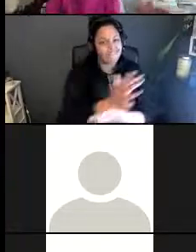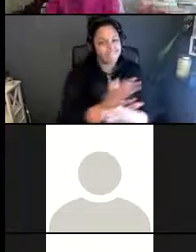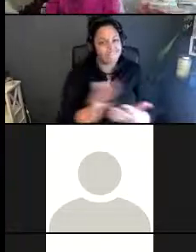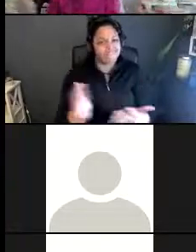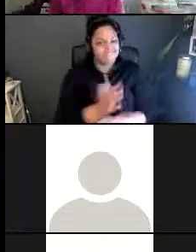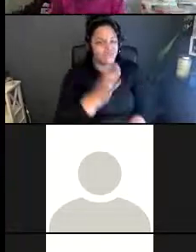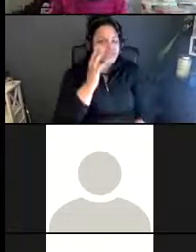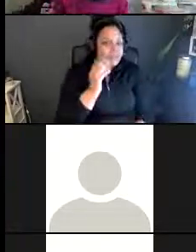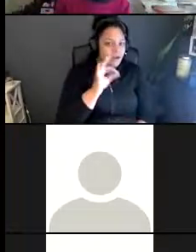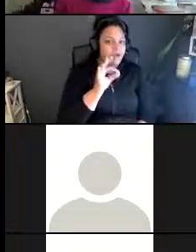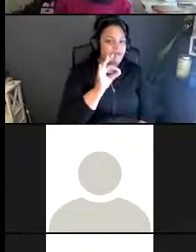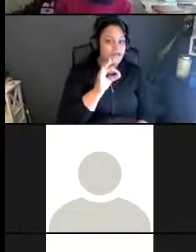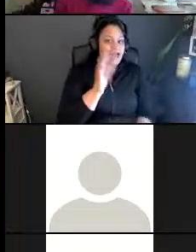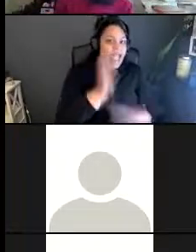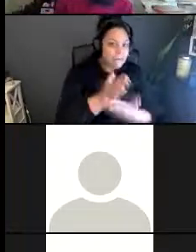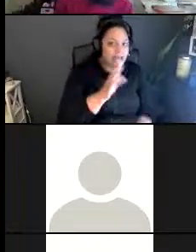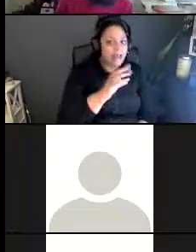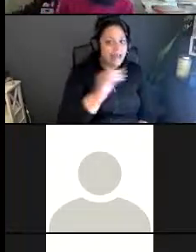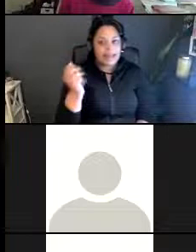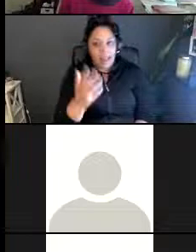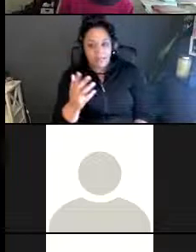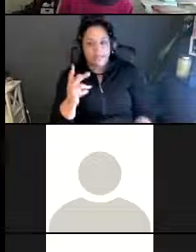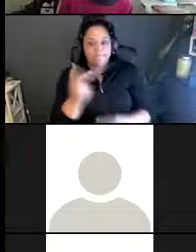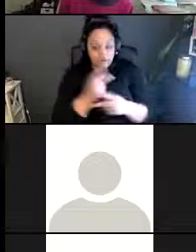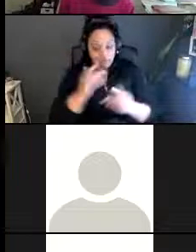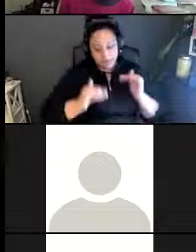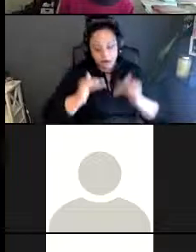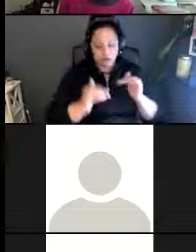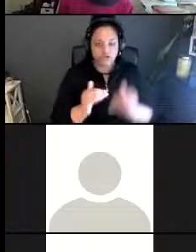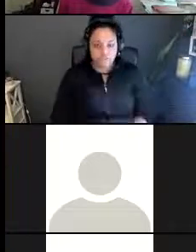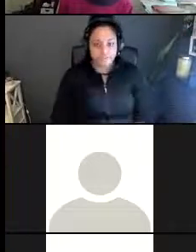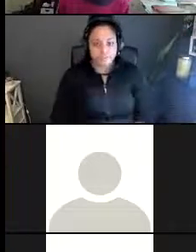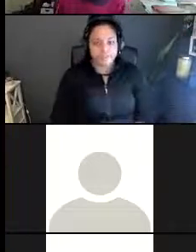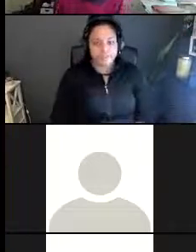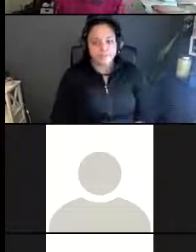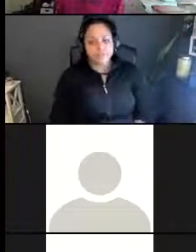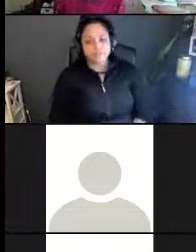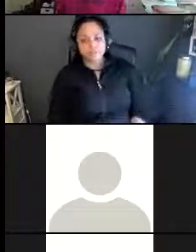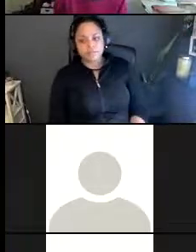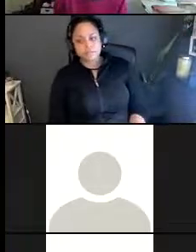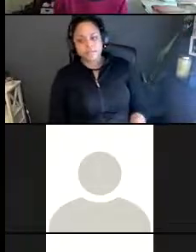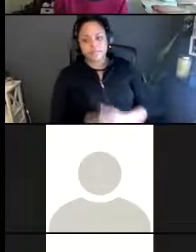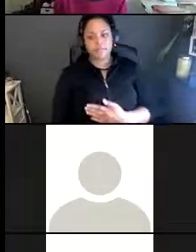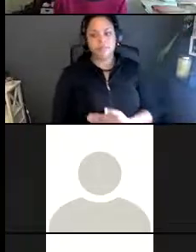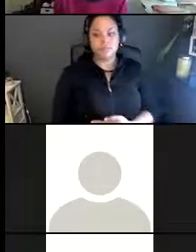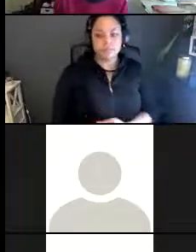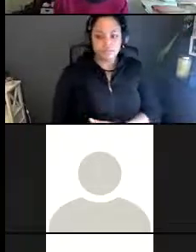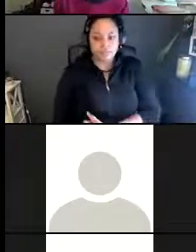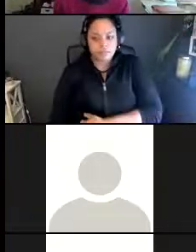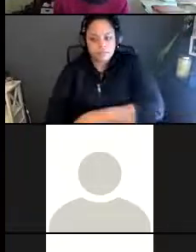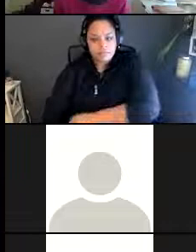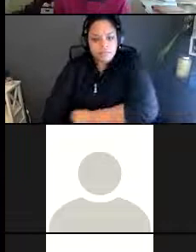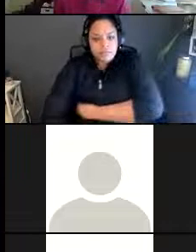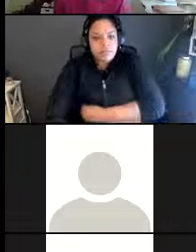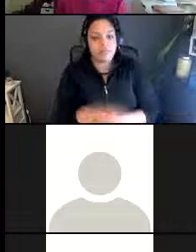of abstinence and gambling moderation goals. And it's not for use for any one age group or gender.